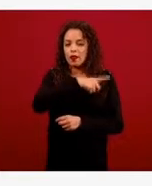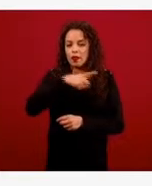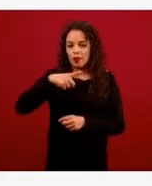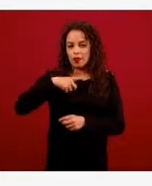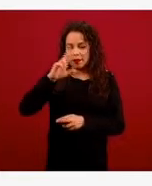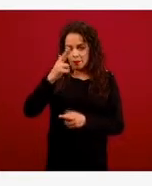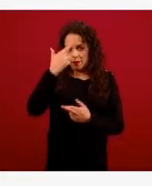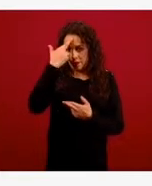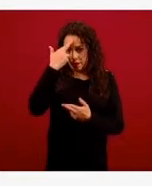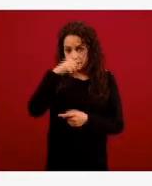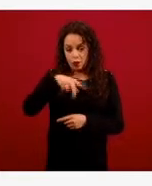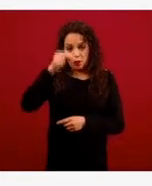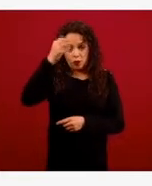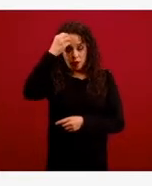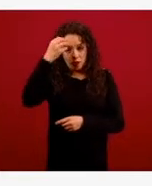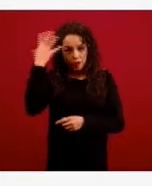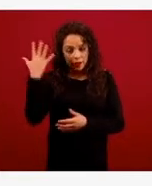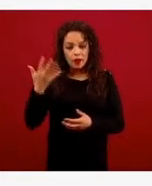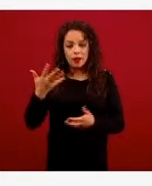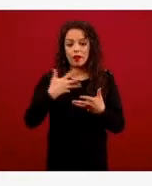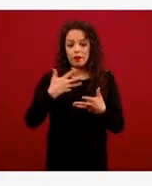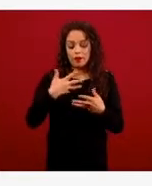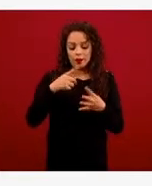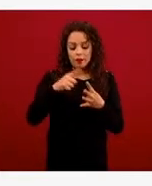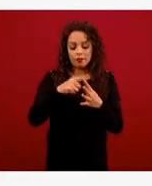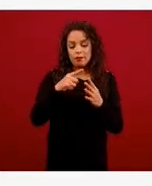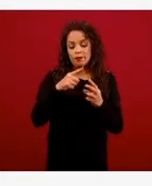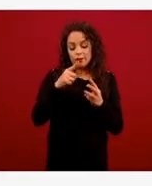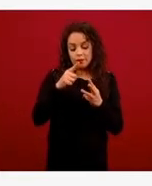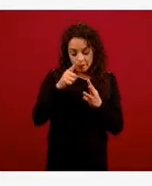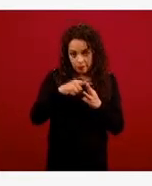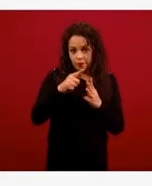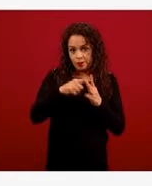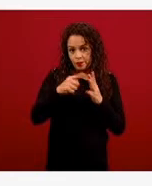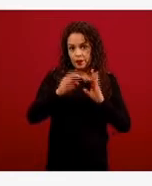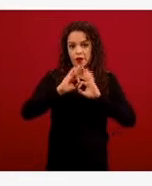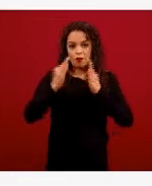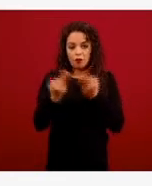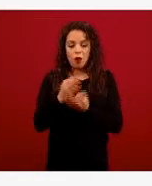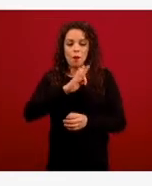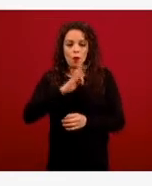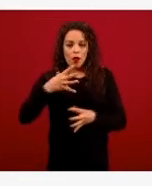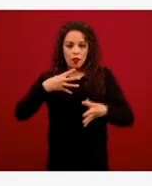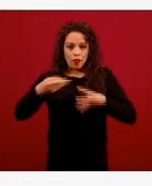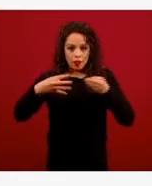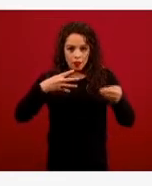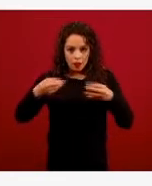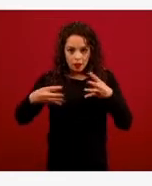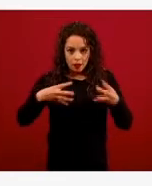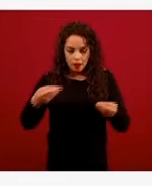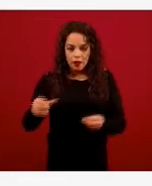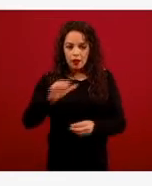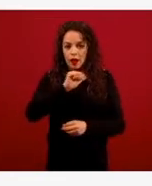other international organizations and institutions that are expert on the